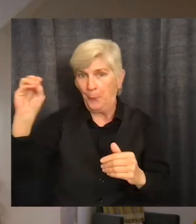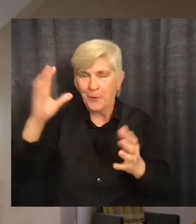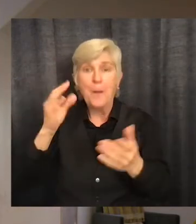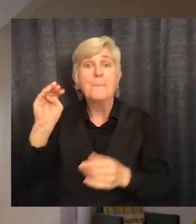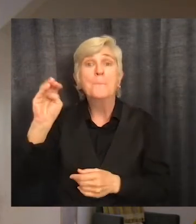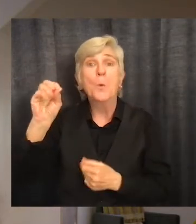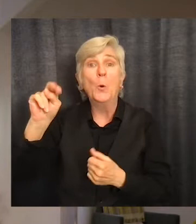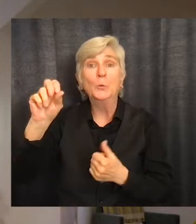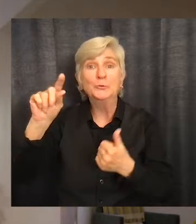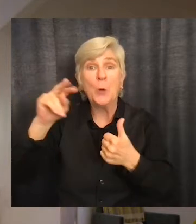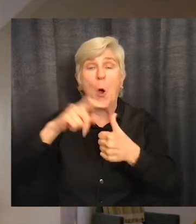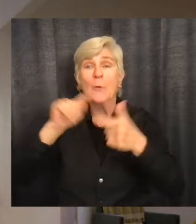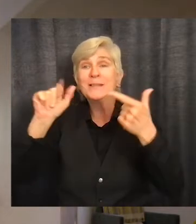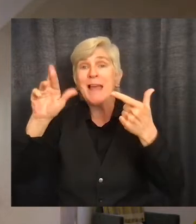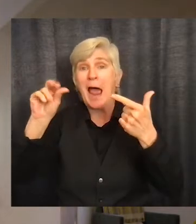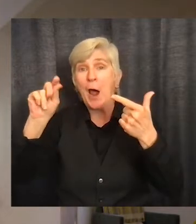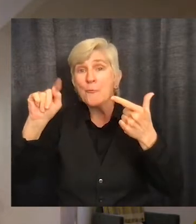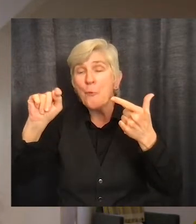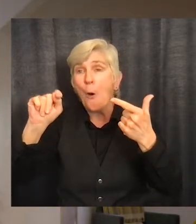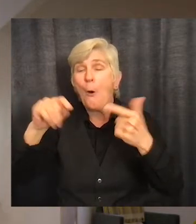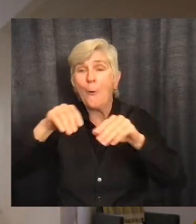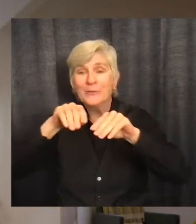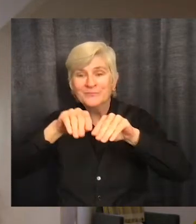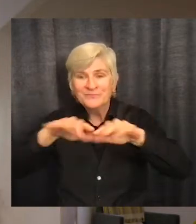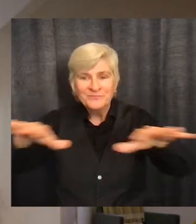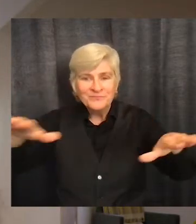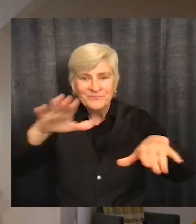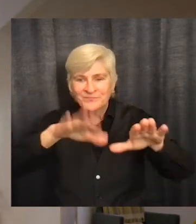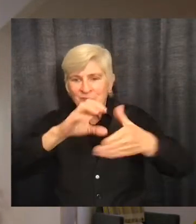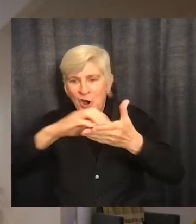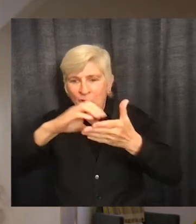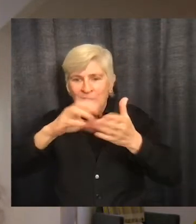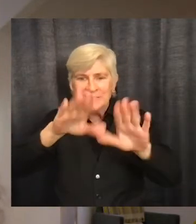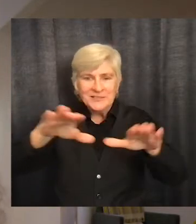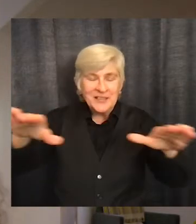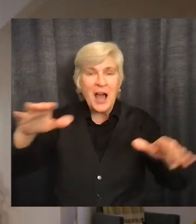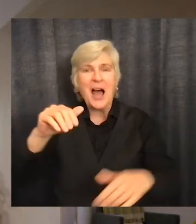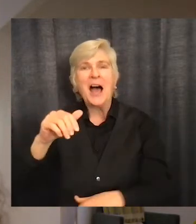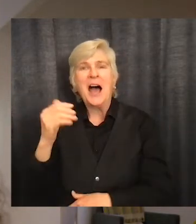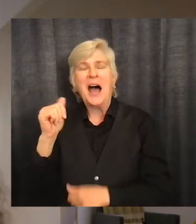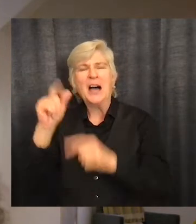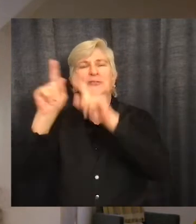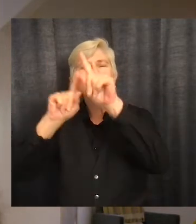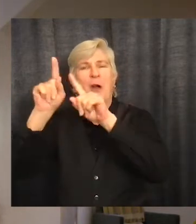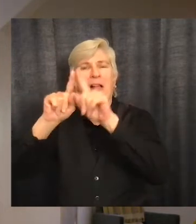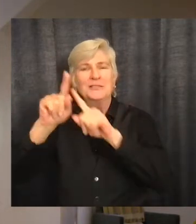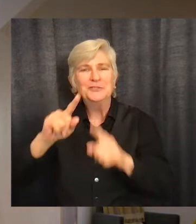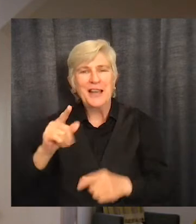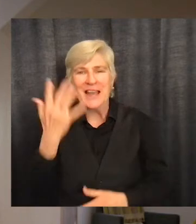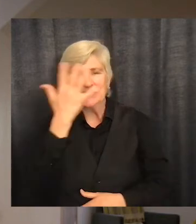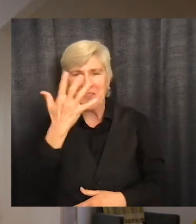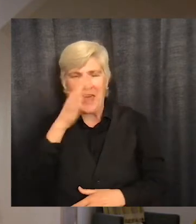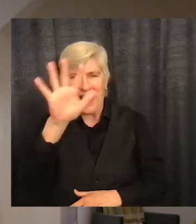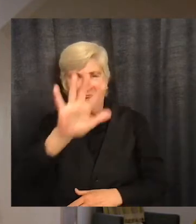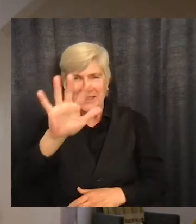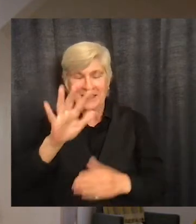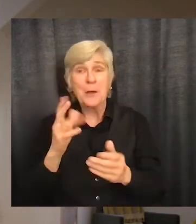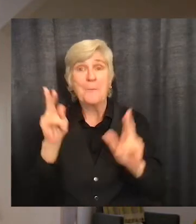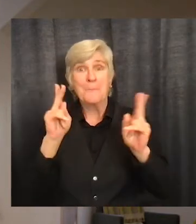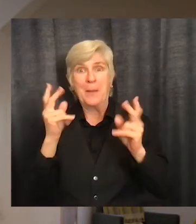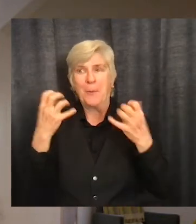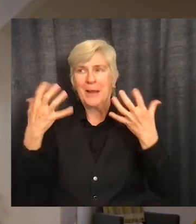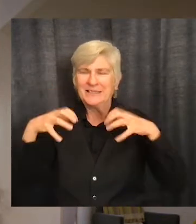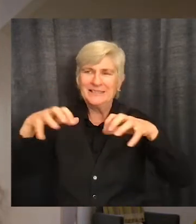Think moonstones, tarot spreads, you know, that whole astrology aesthetic. Millions of people are into it on Pinterest